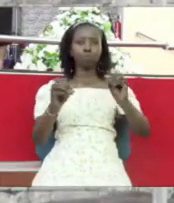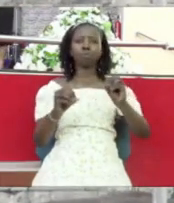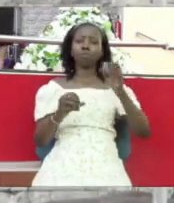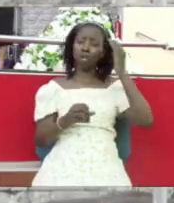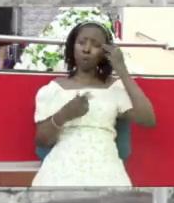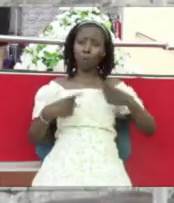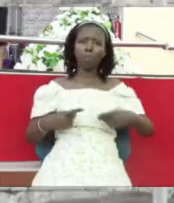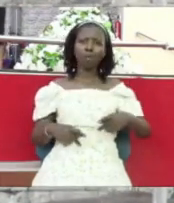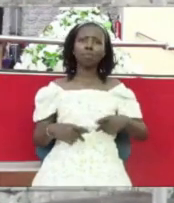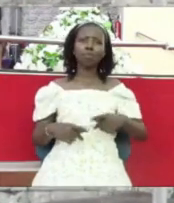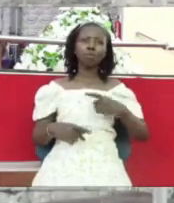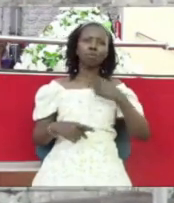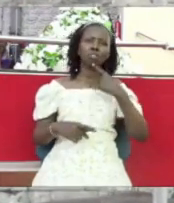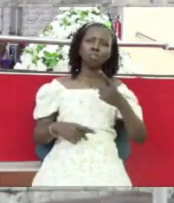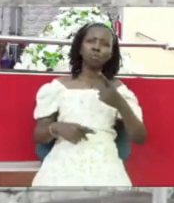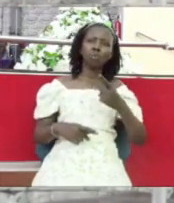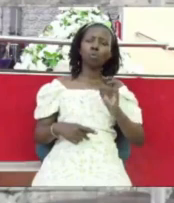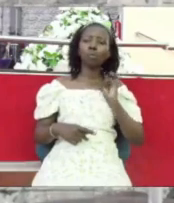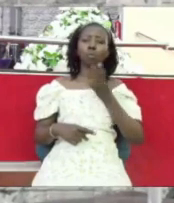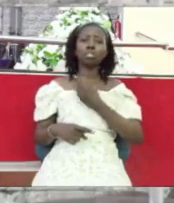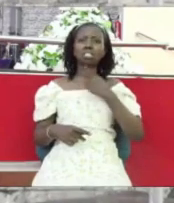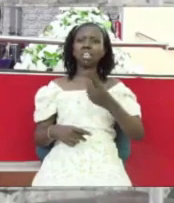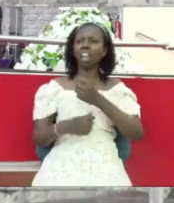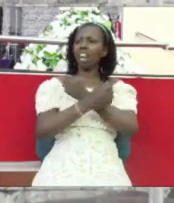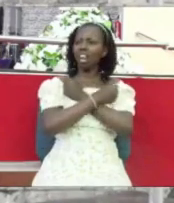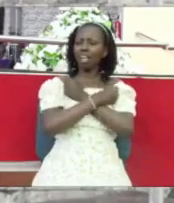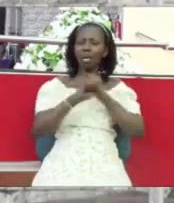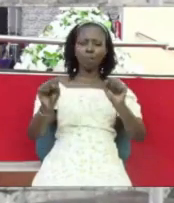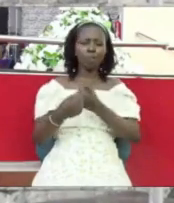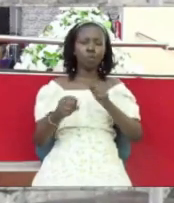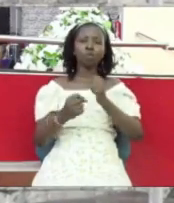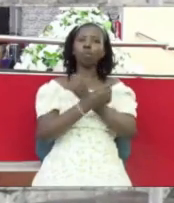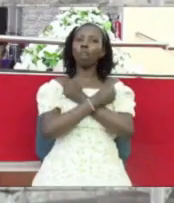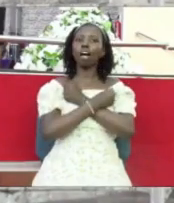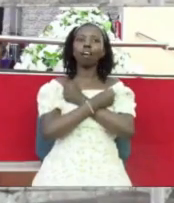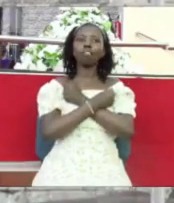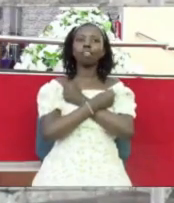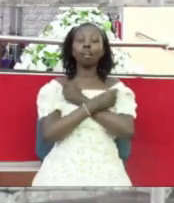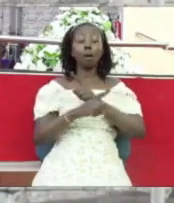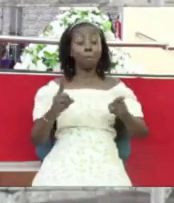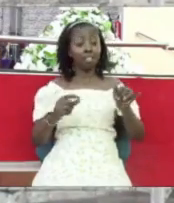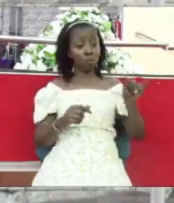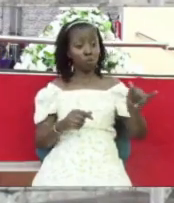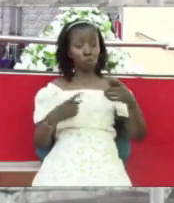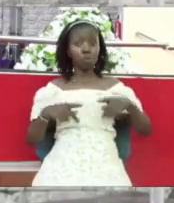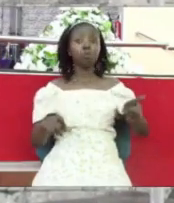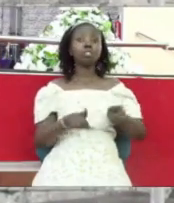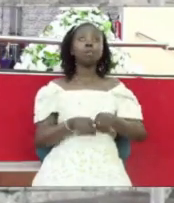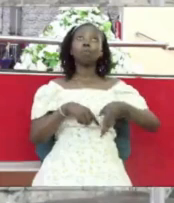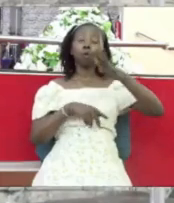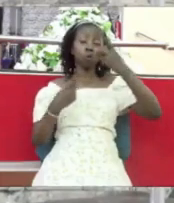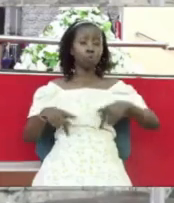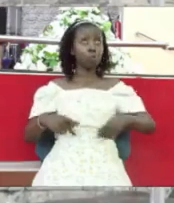we say are unlovable. Kuna watu tunasema kwamba hawa hawapendeki kamwe. But they are God's people. Wale ni watu na wana wa Mungu. God loves them.